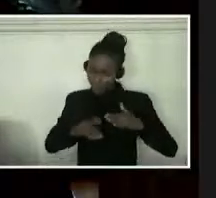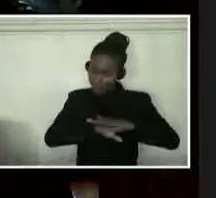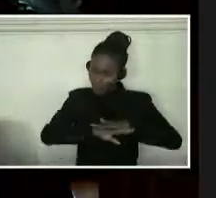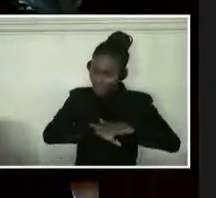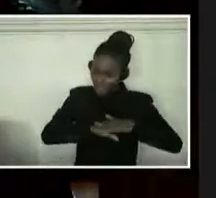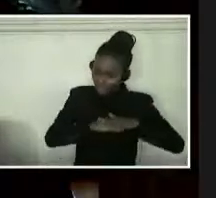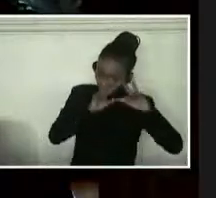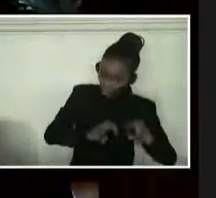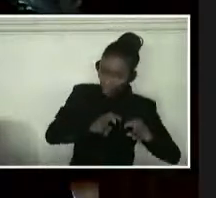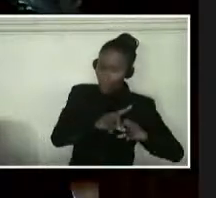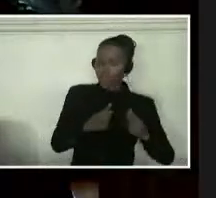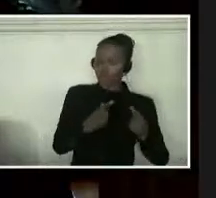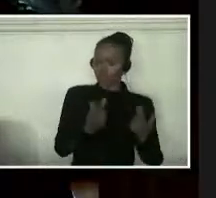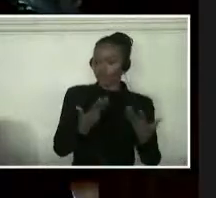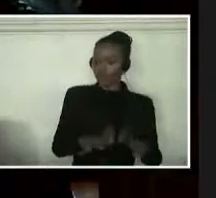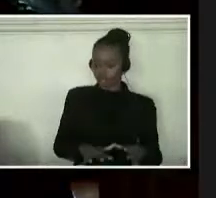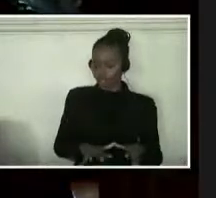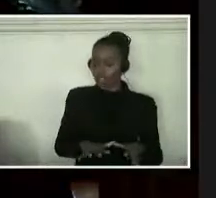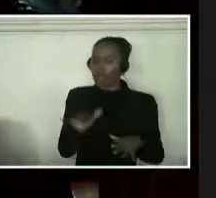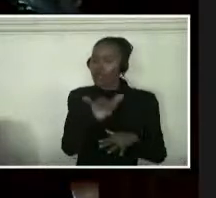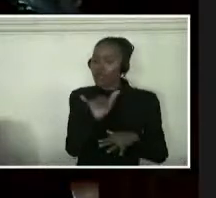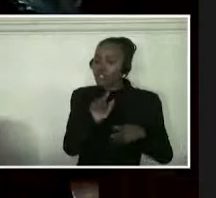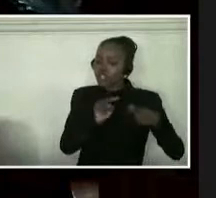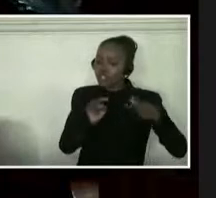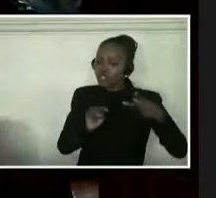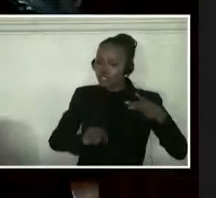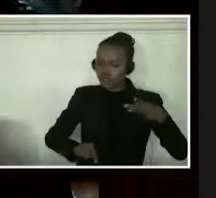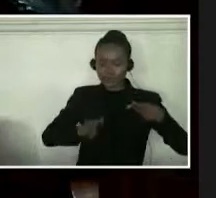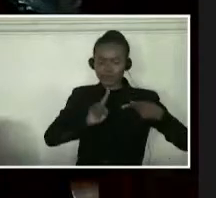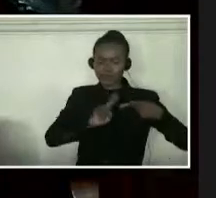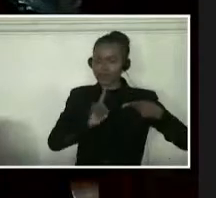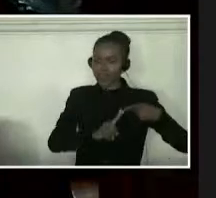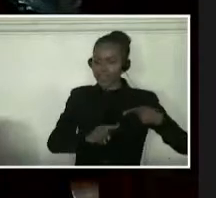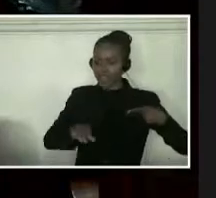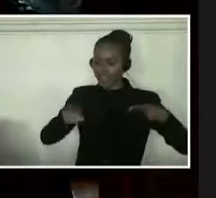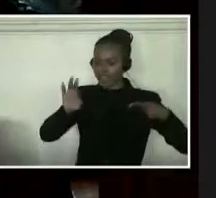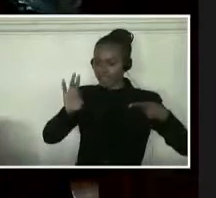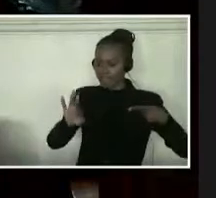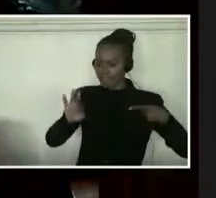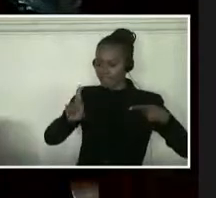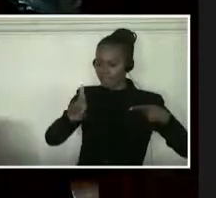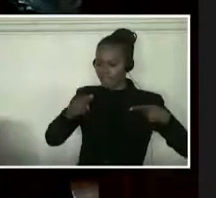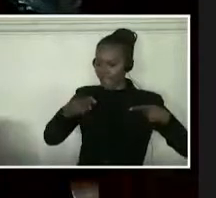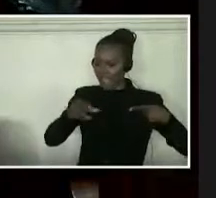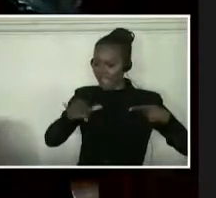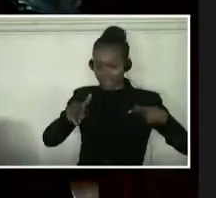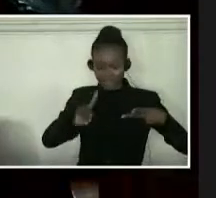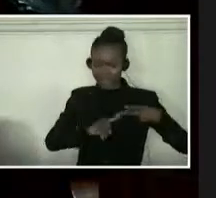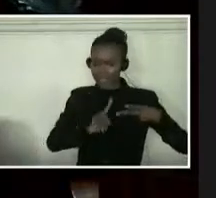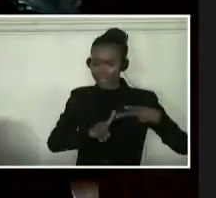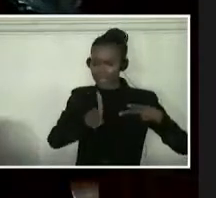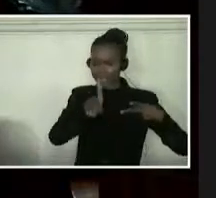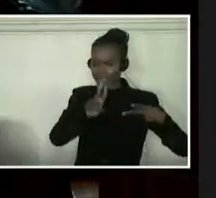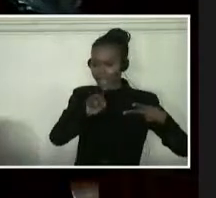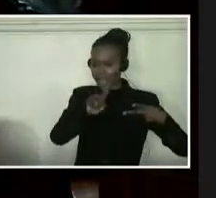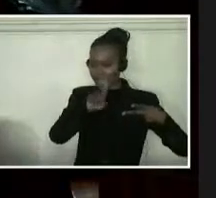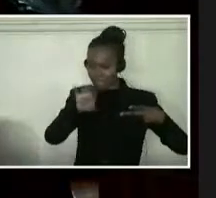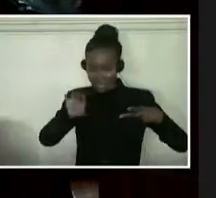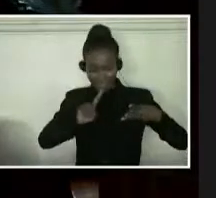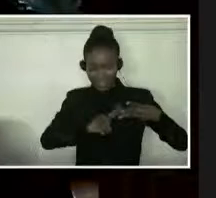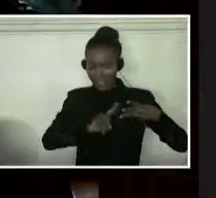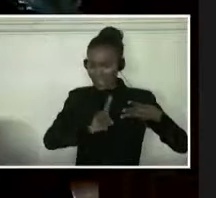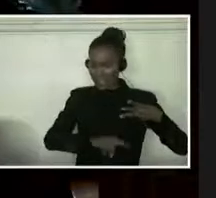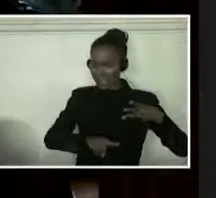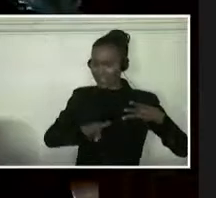and i guess if i had a bethesda eater and dinner christ the king which are going to be changed from district hospitals to